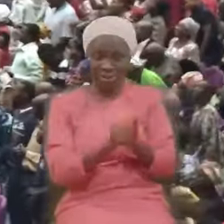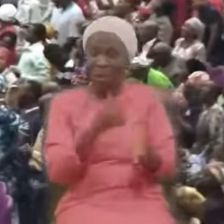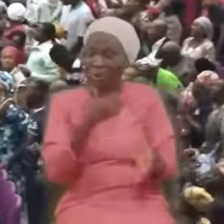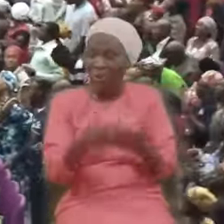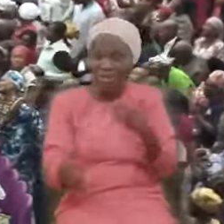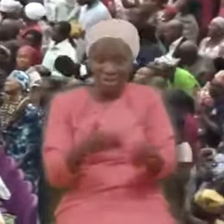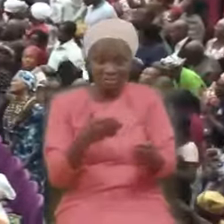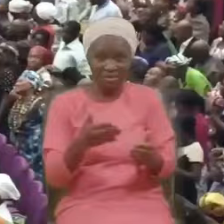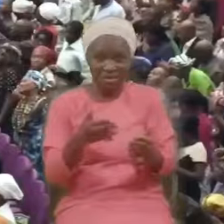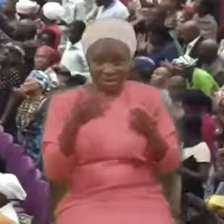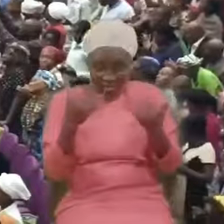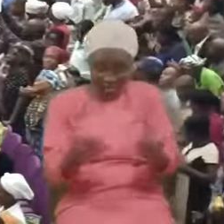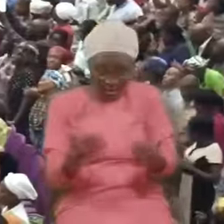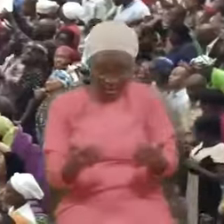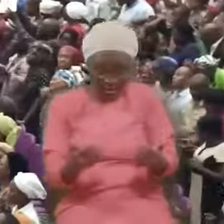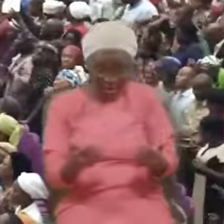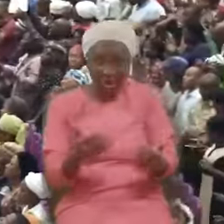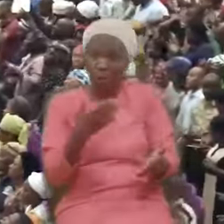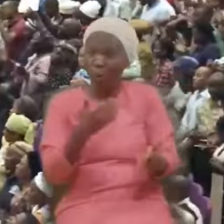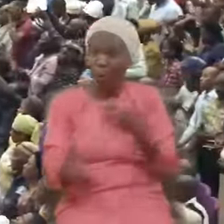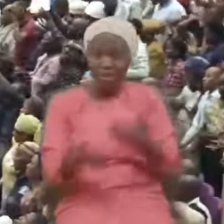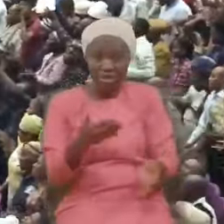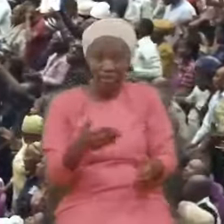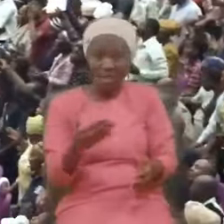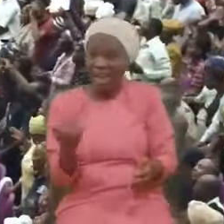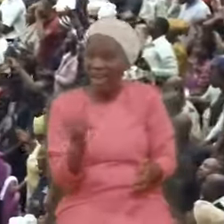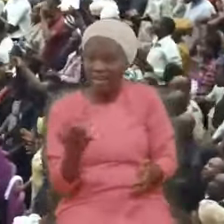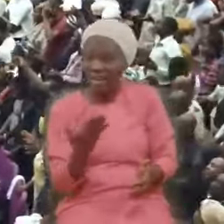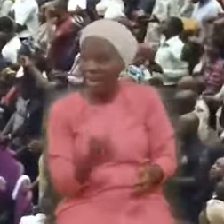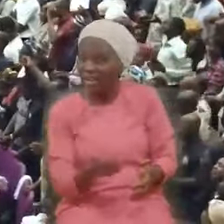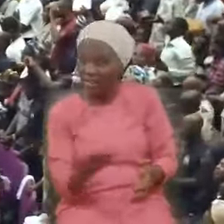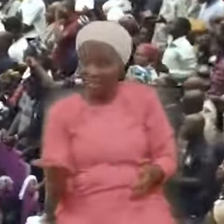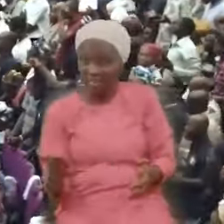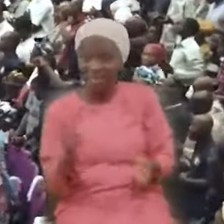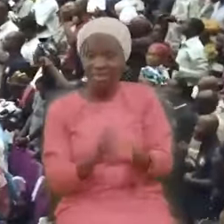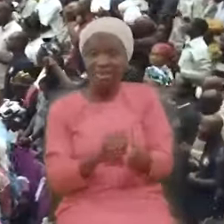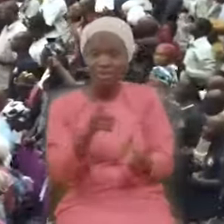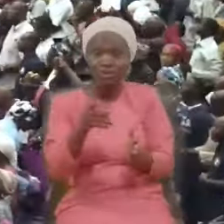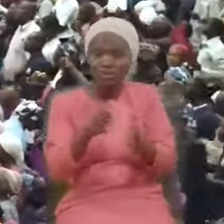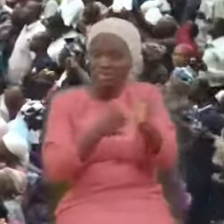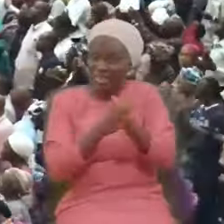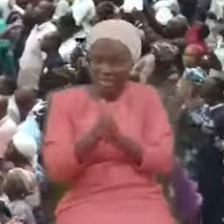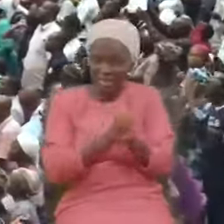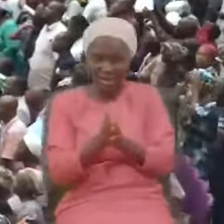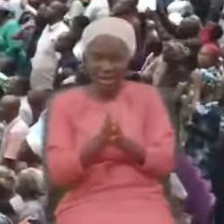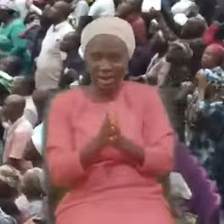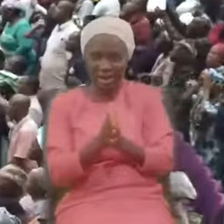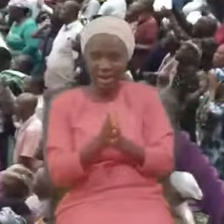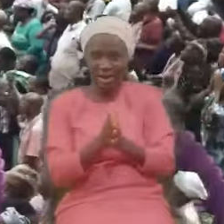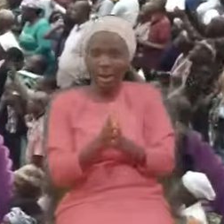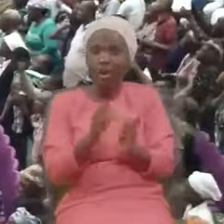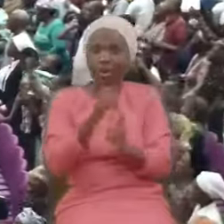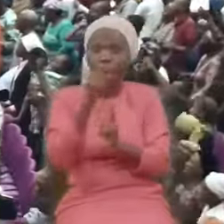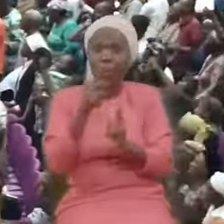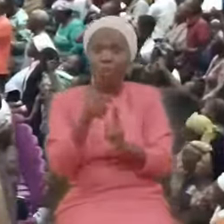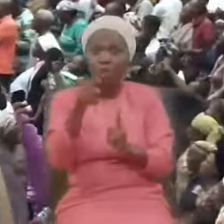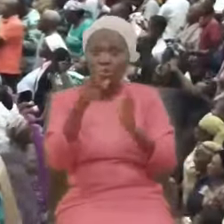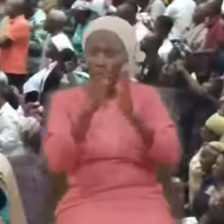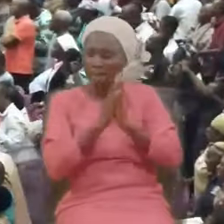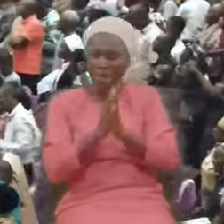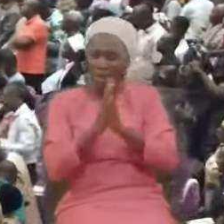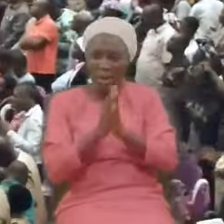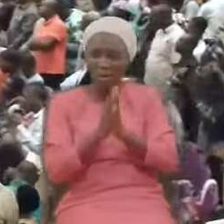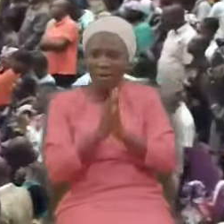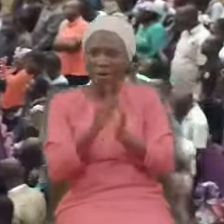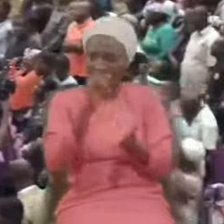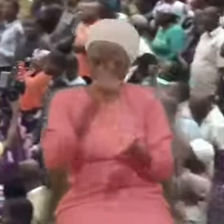now you desire, when you pray, believe that you receive them, and